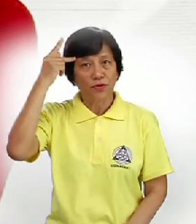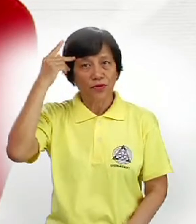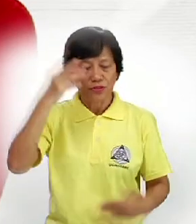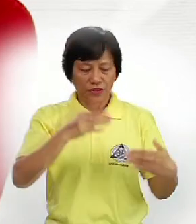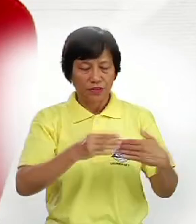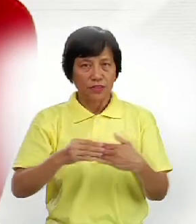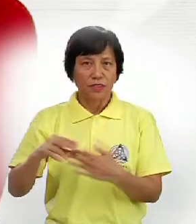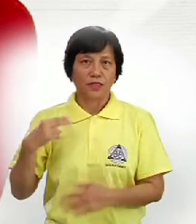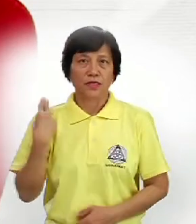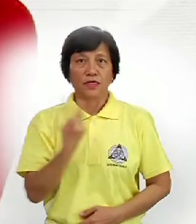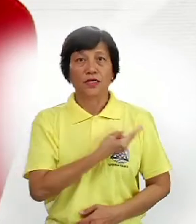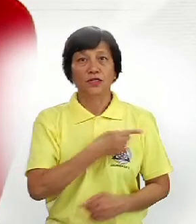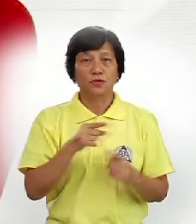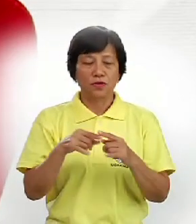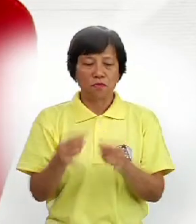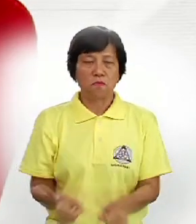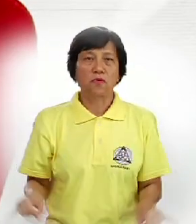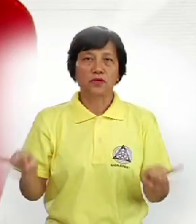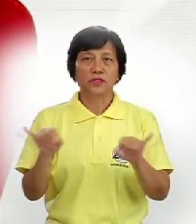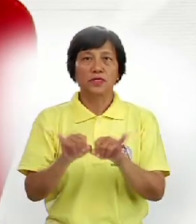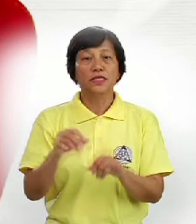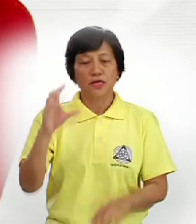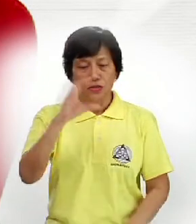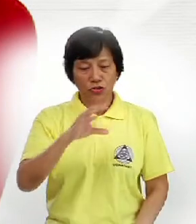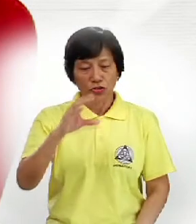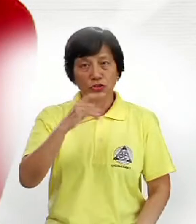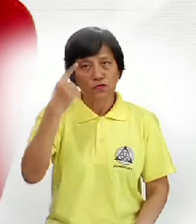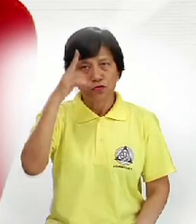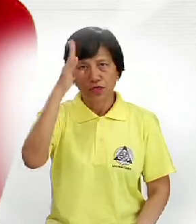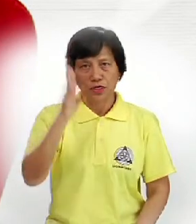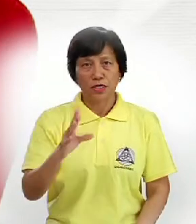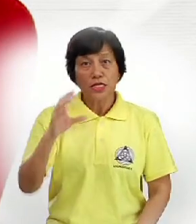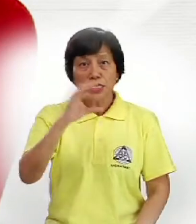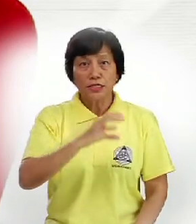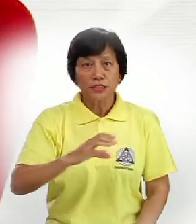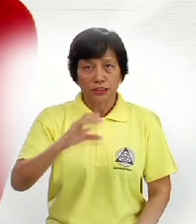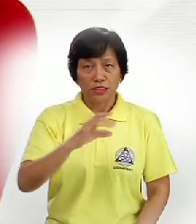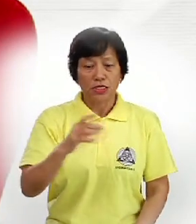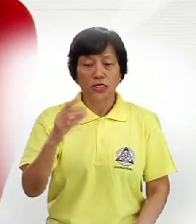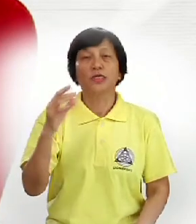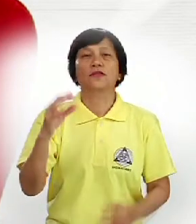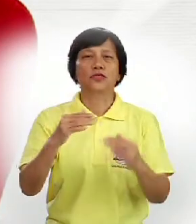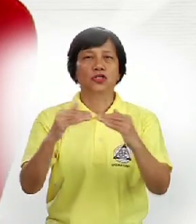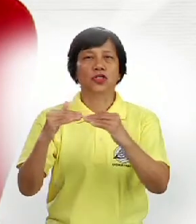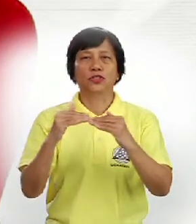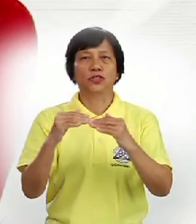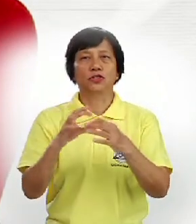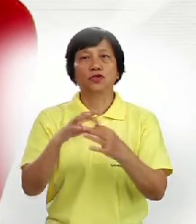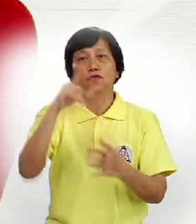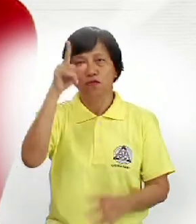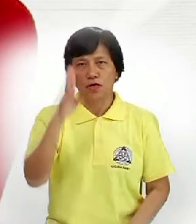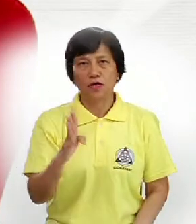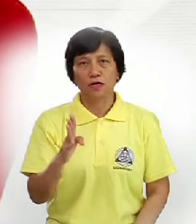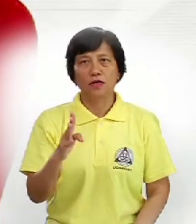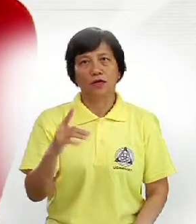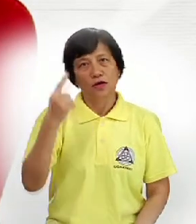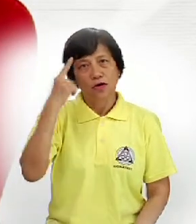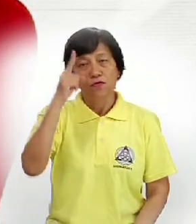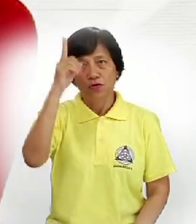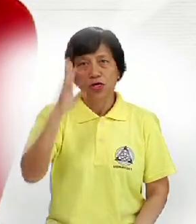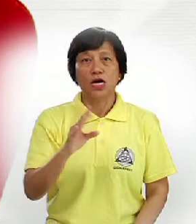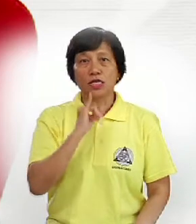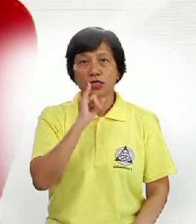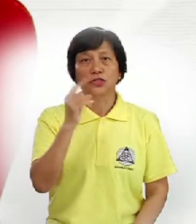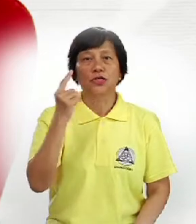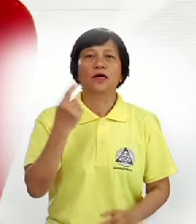an important search for God. Seek the justice of God. For God is